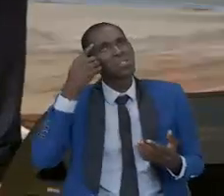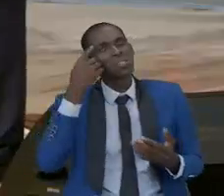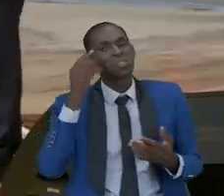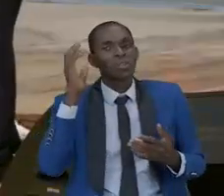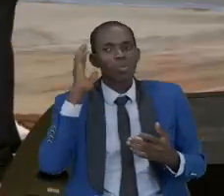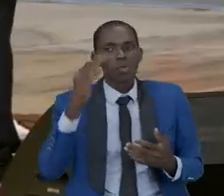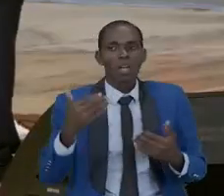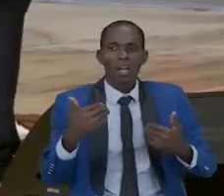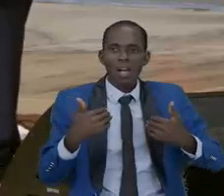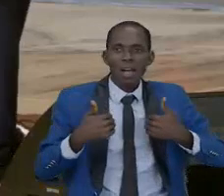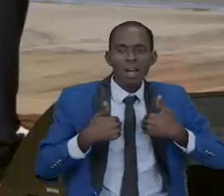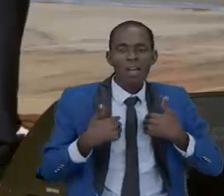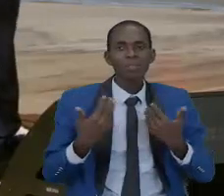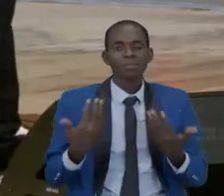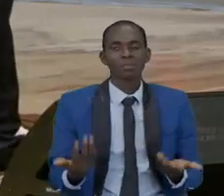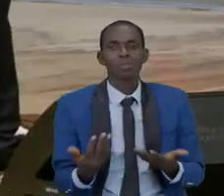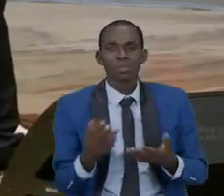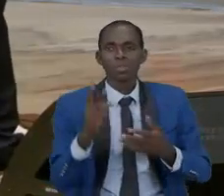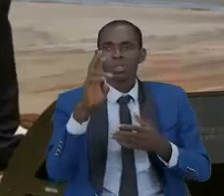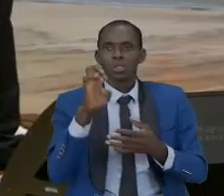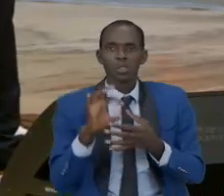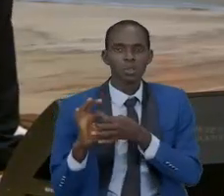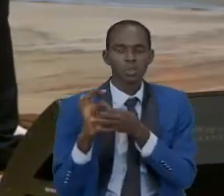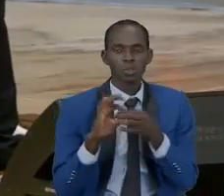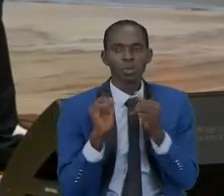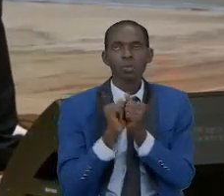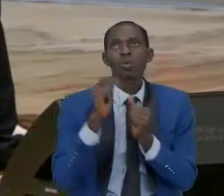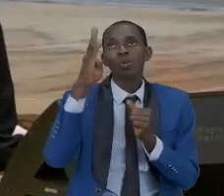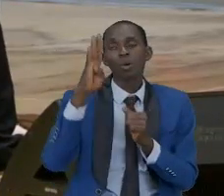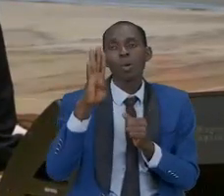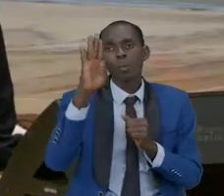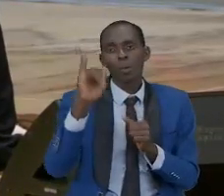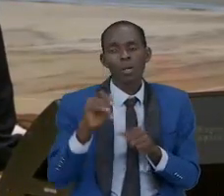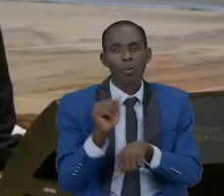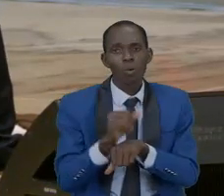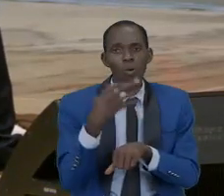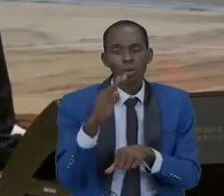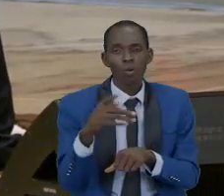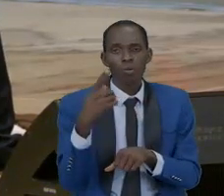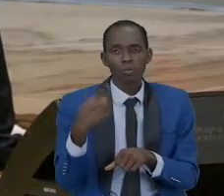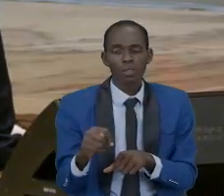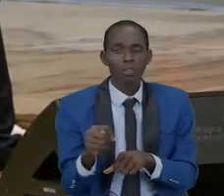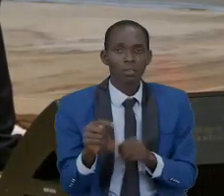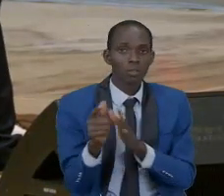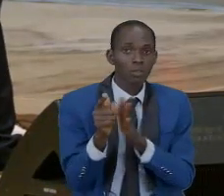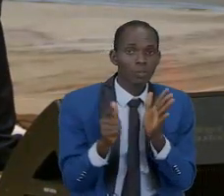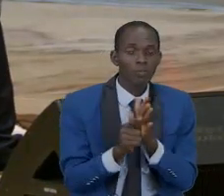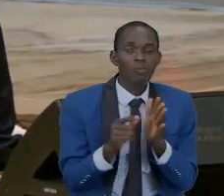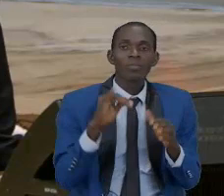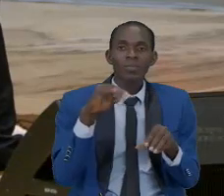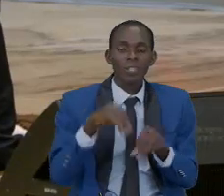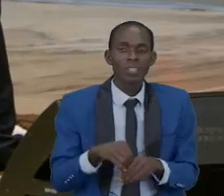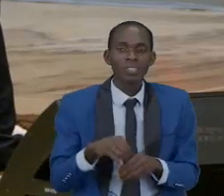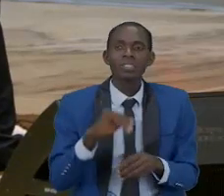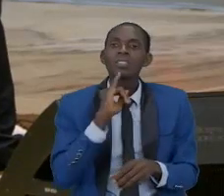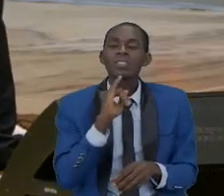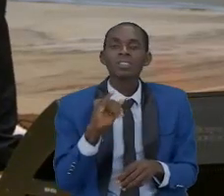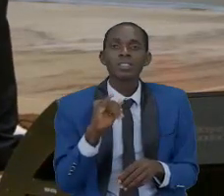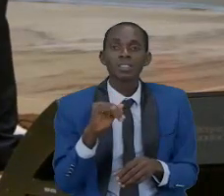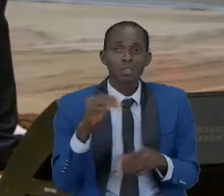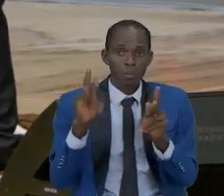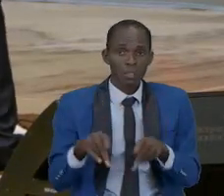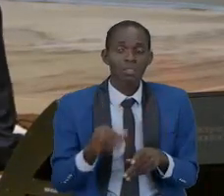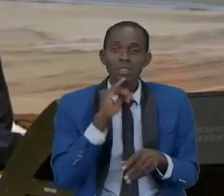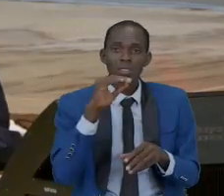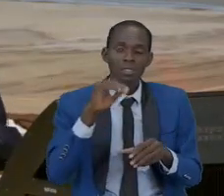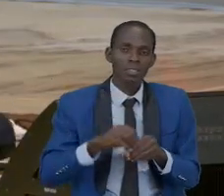to have reconciliation with God by The Works of the law is in the goal of bitterness and in